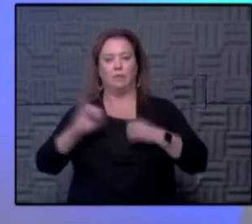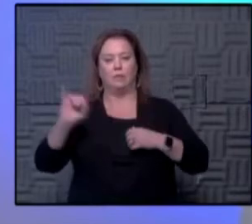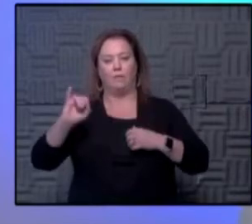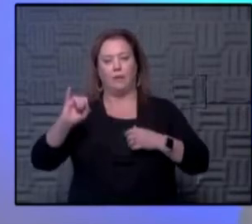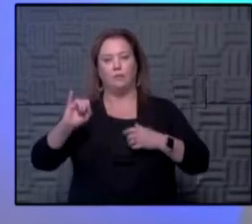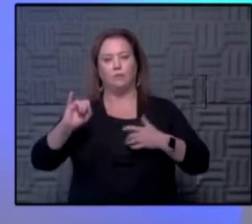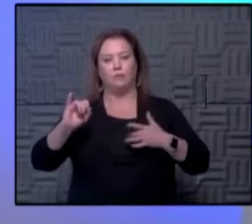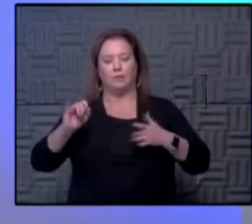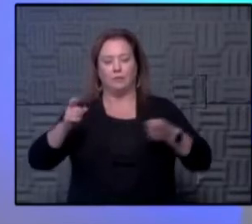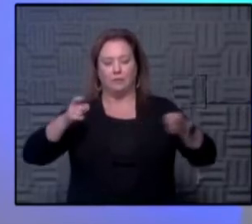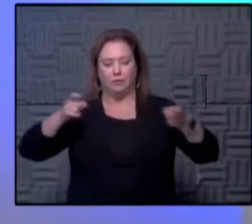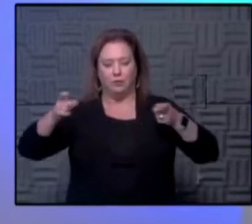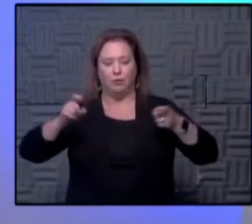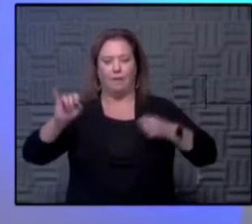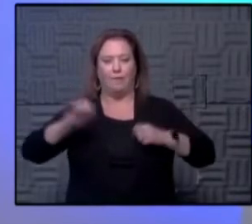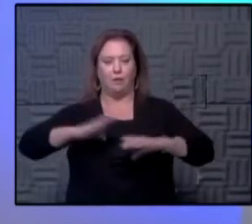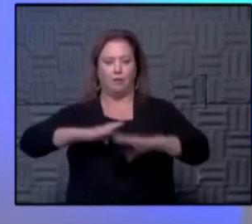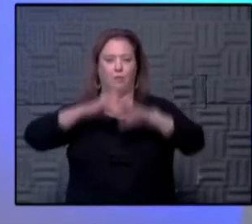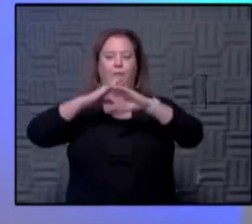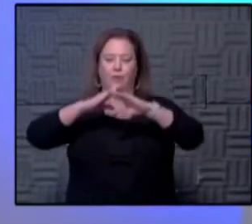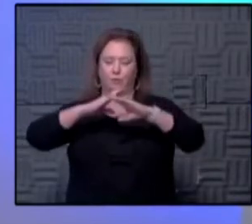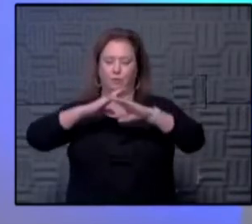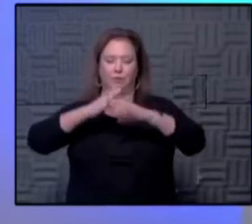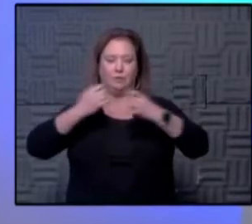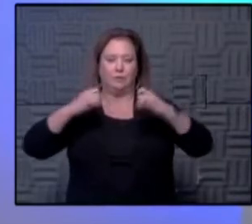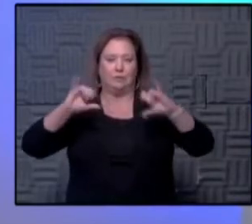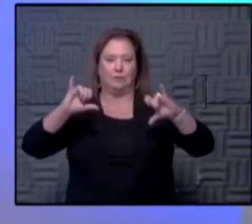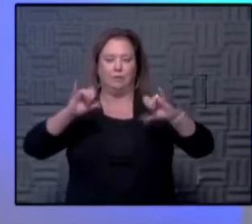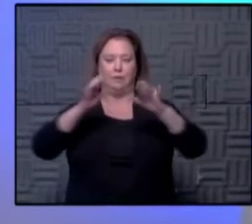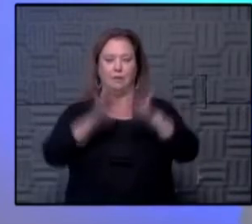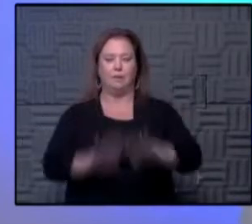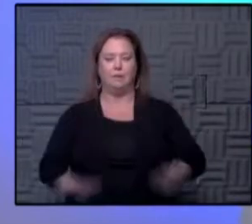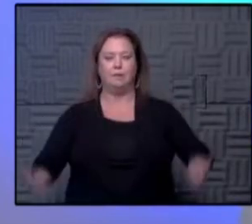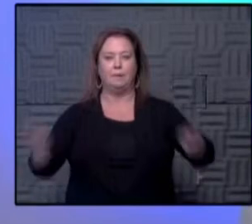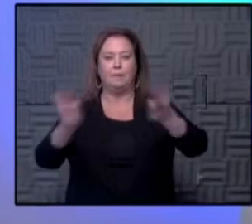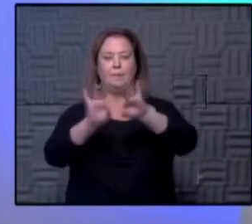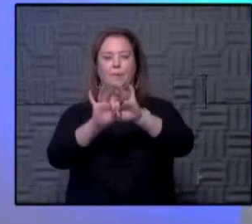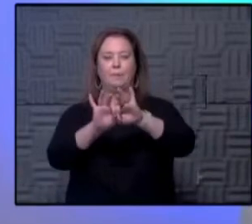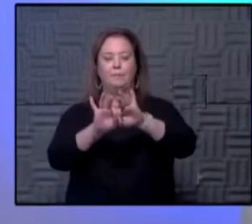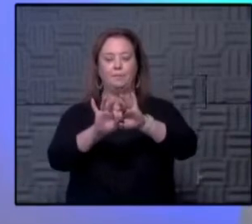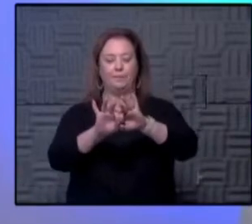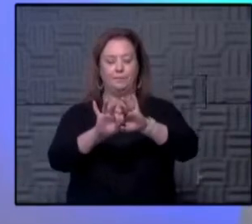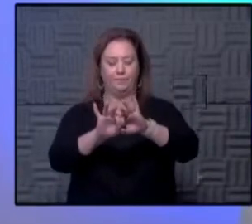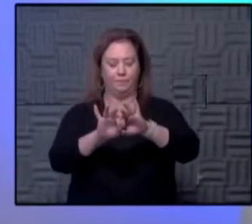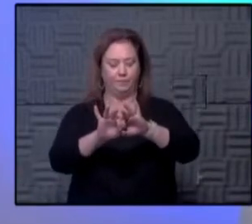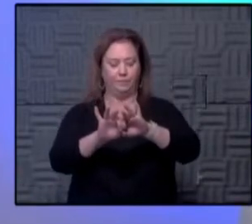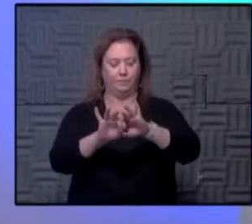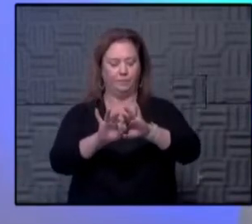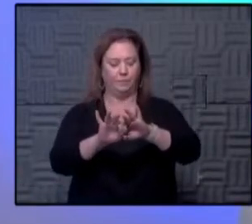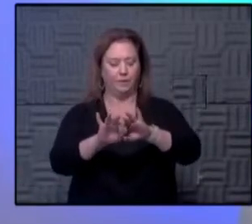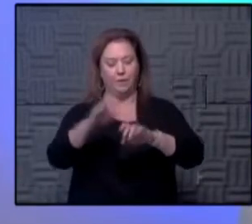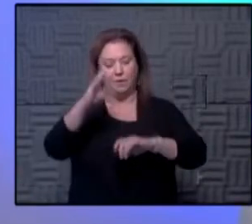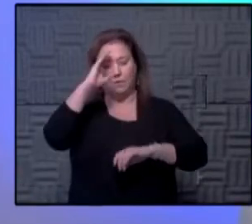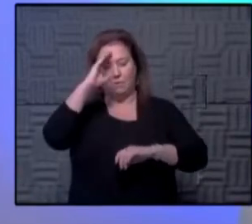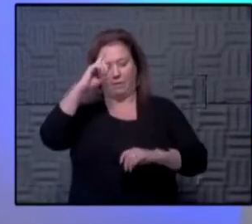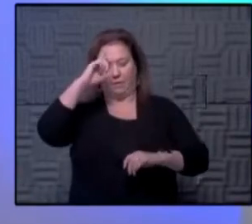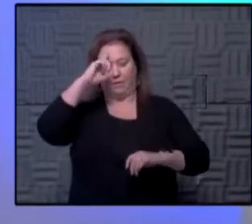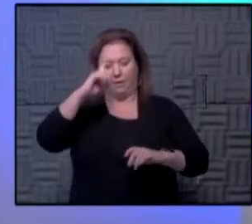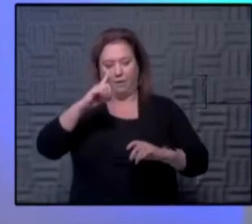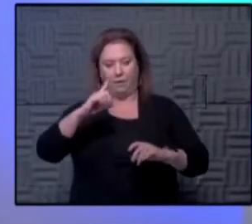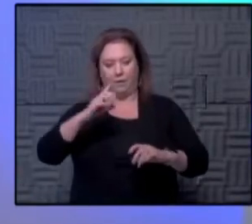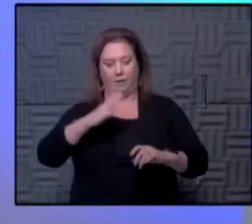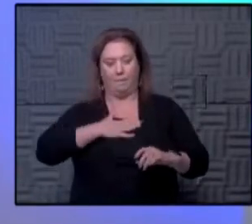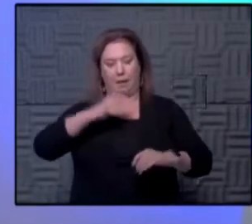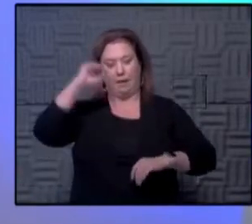pillars or infection prevention pillars are still really important. And, I think in